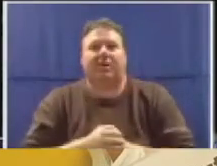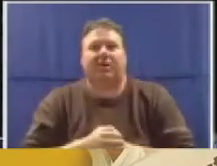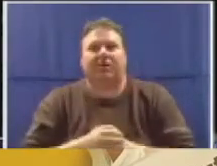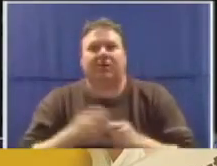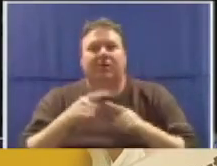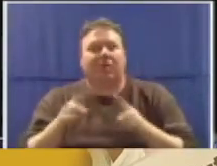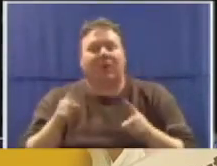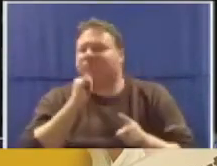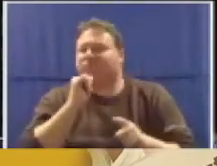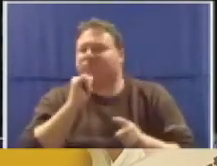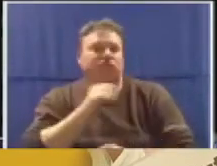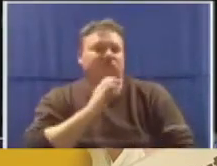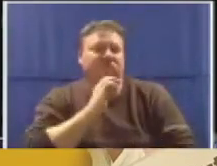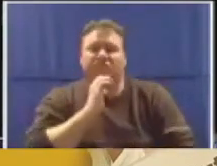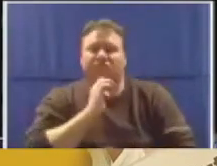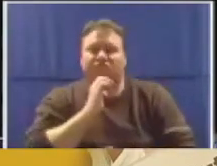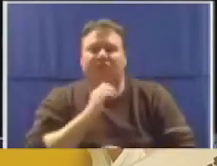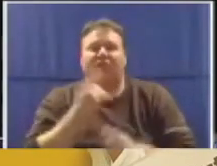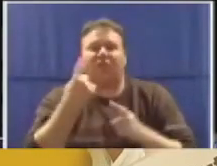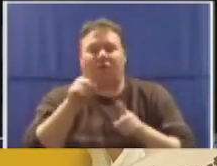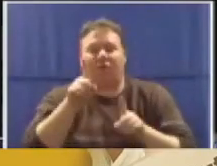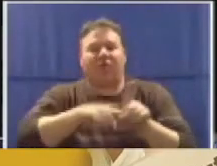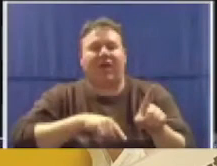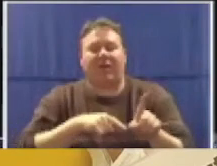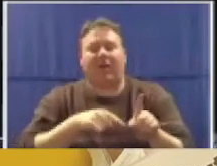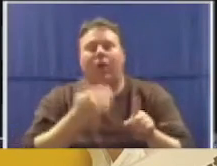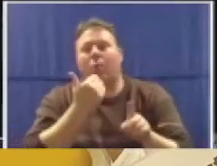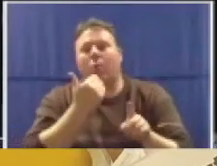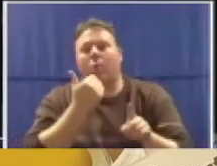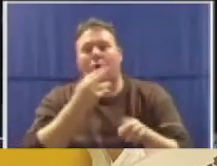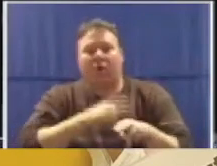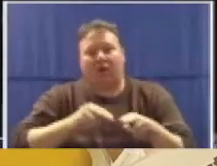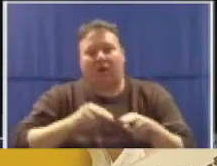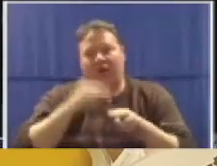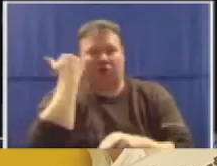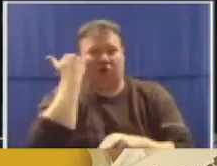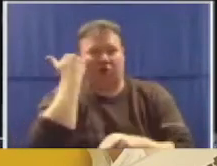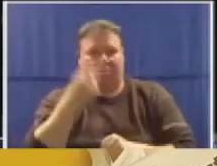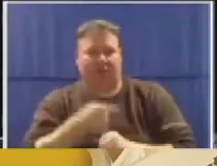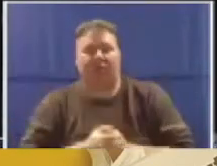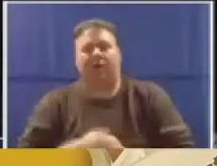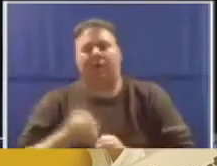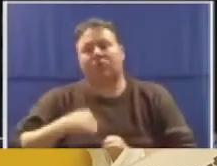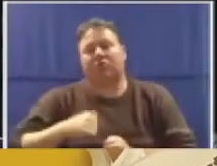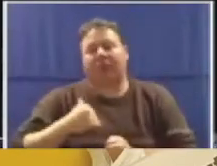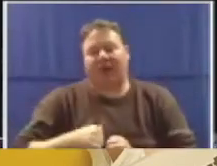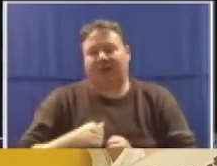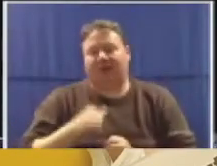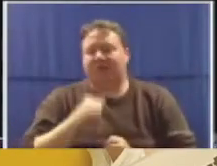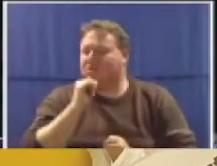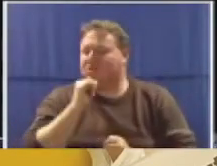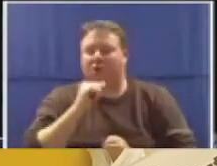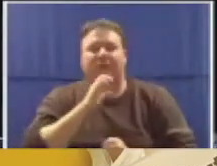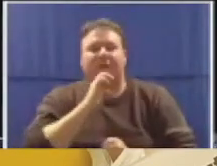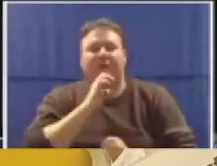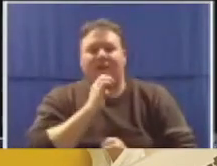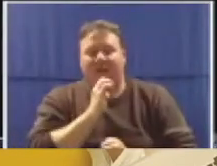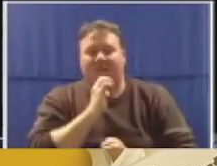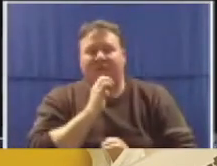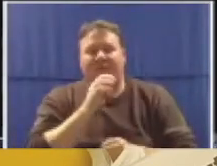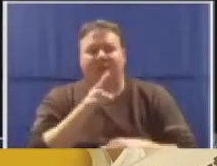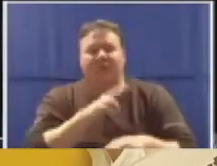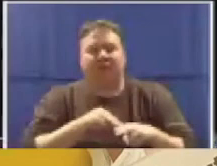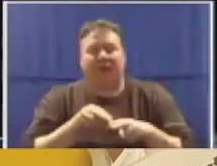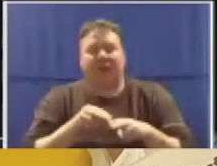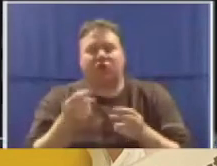stopgap measure for the failure of the national government. Municipalities do not have a big enough slice of the national